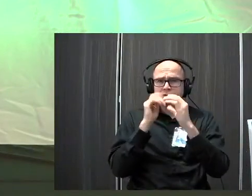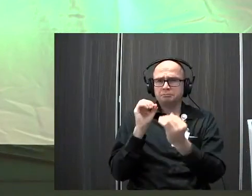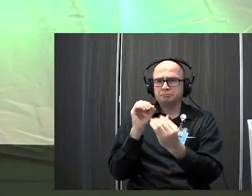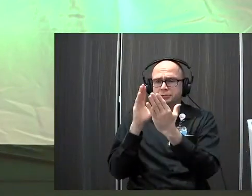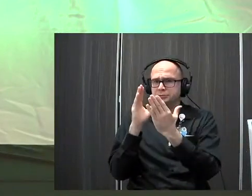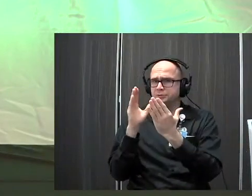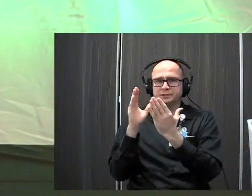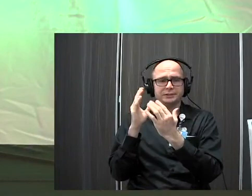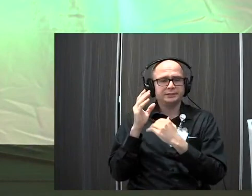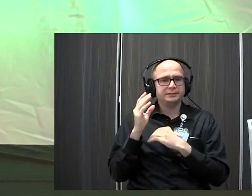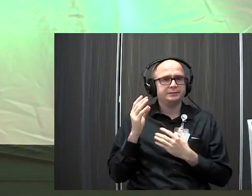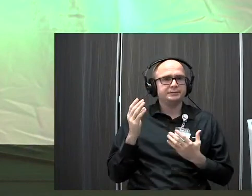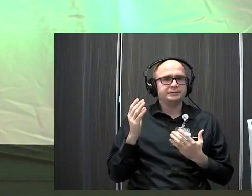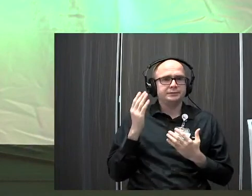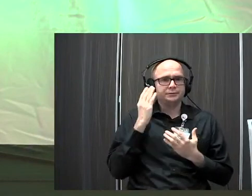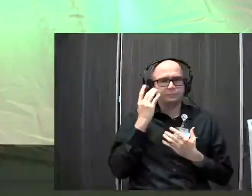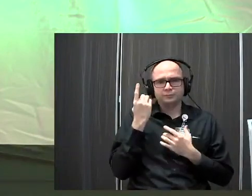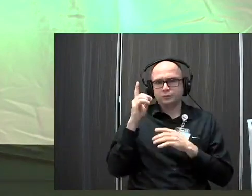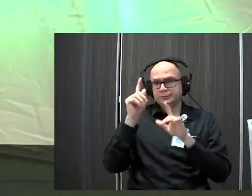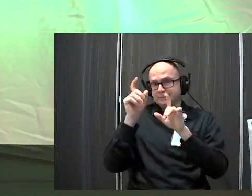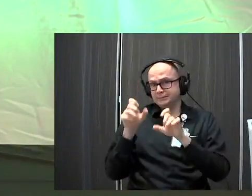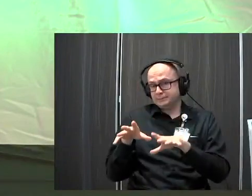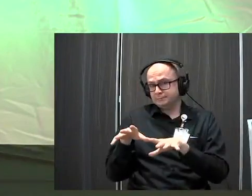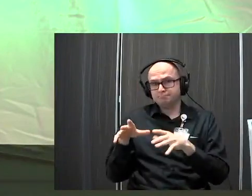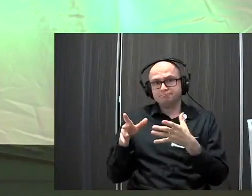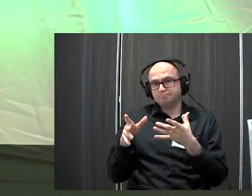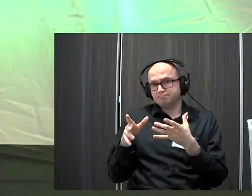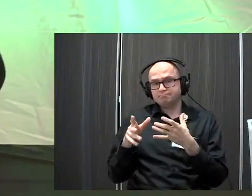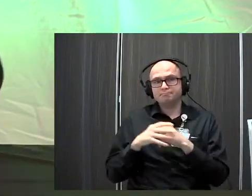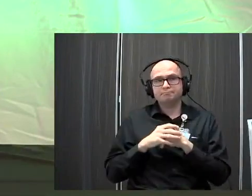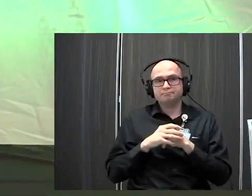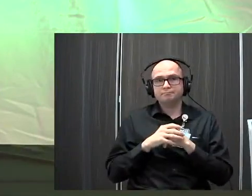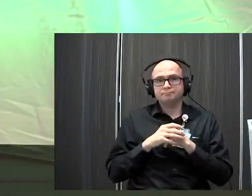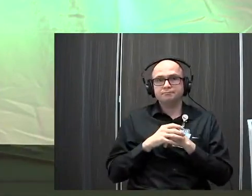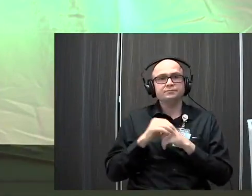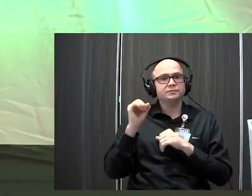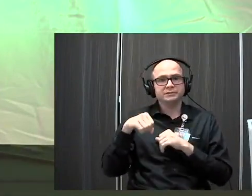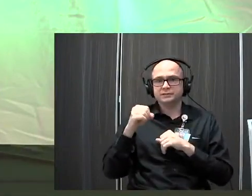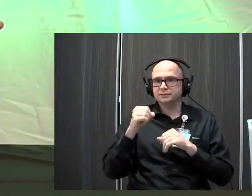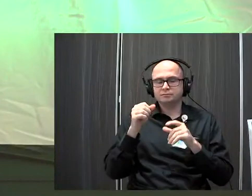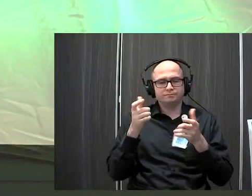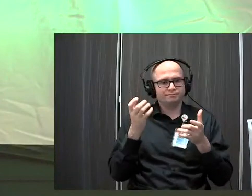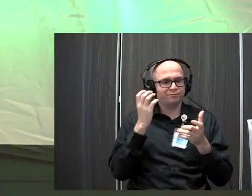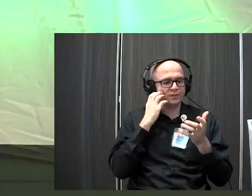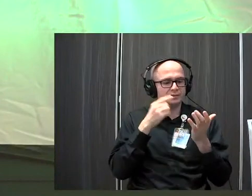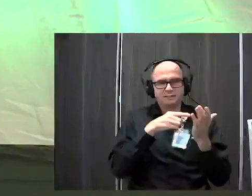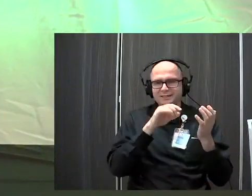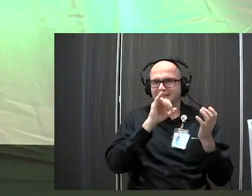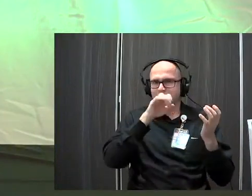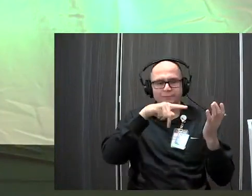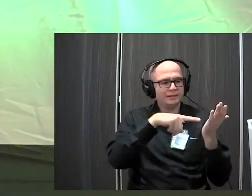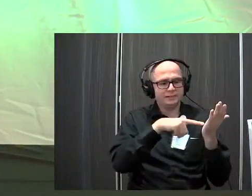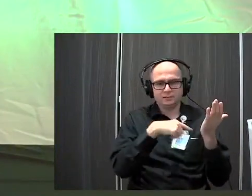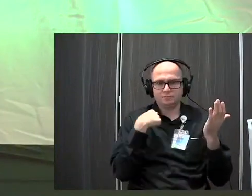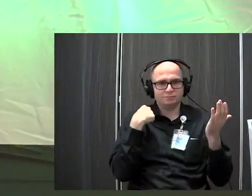approach to testing, but there's definitely a huge section in pretty much every IEP that I've looked at so